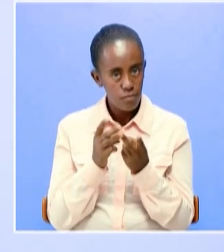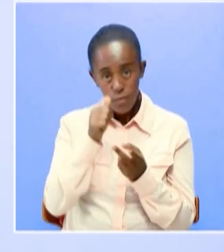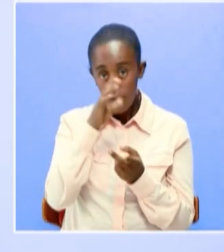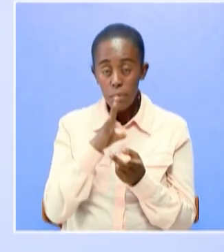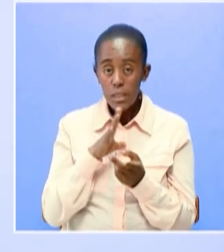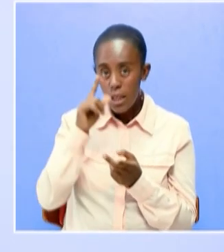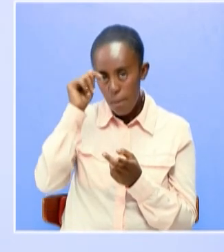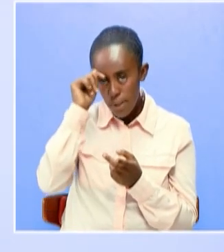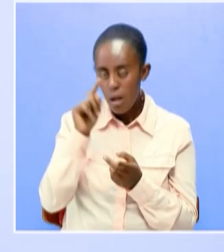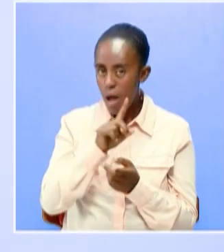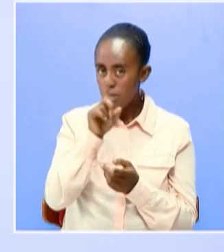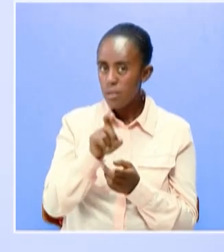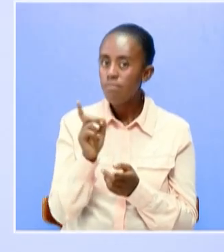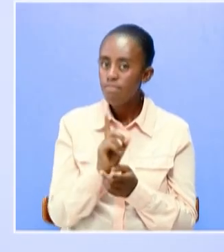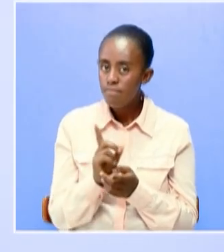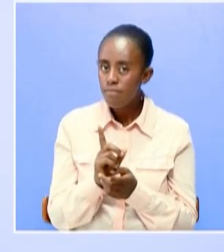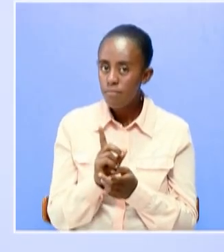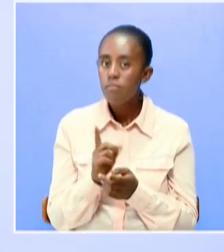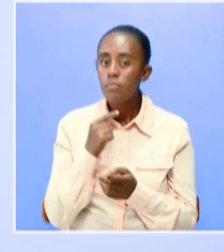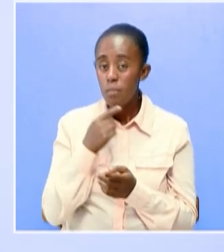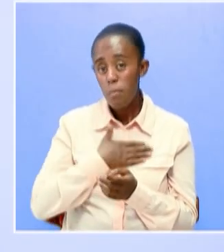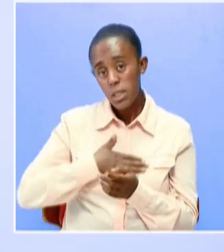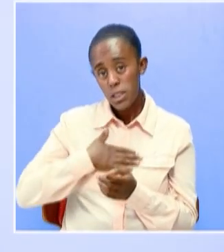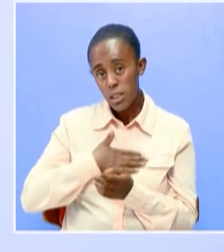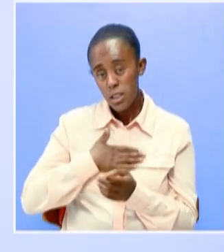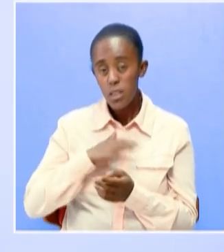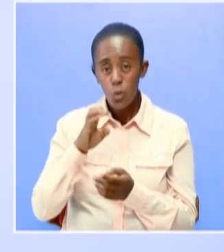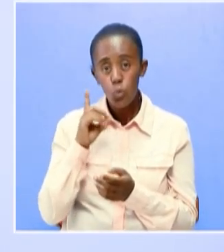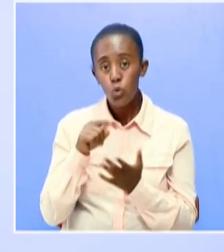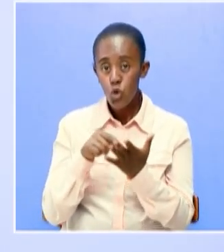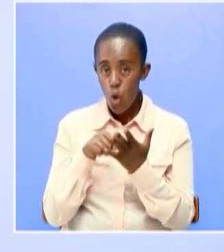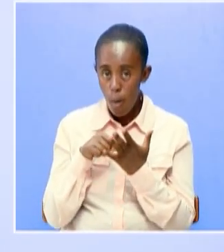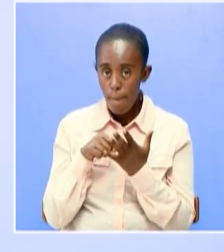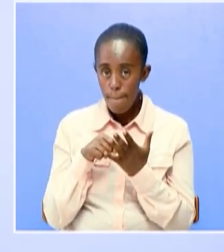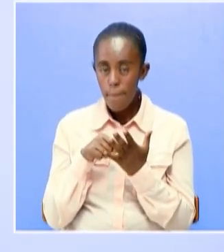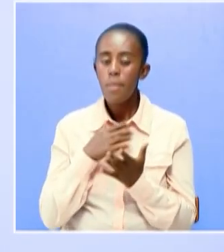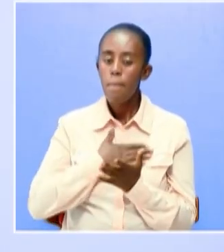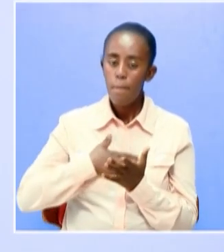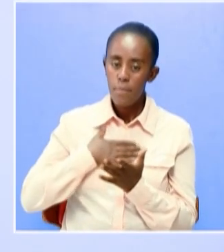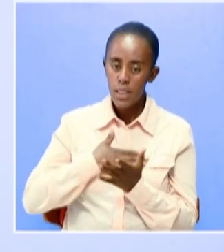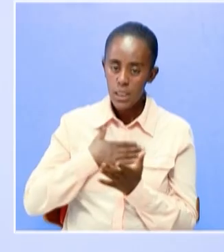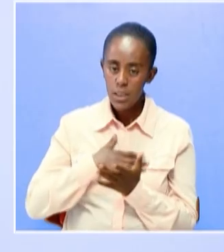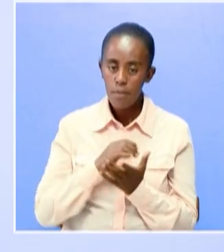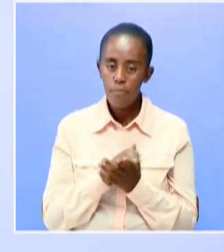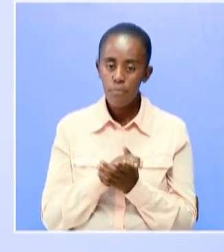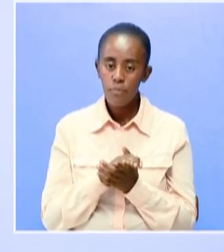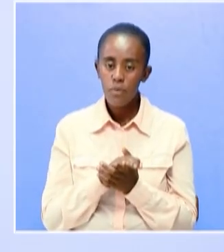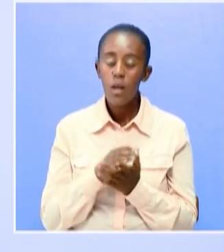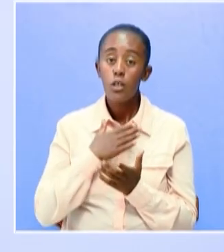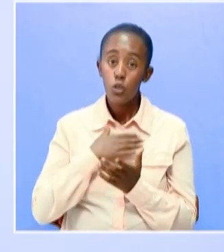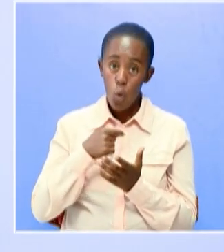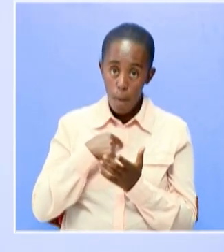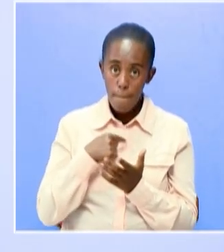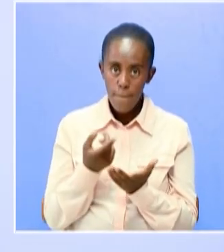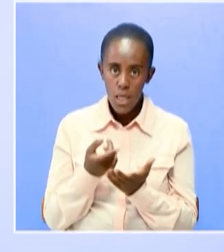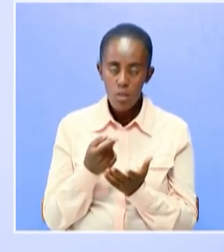Mr. Temasgen asked by saying what? Please, could you show me here? Could you show me the